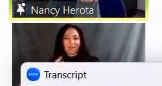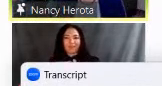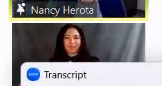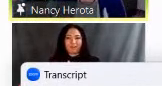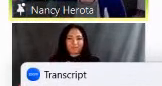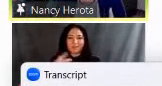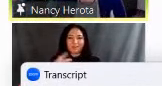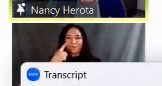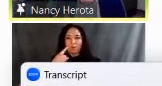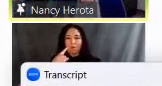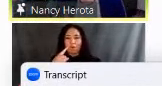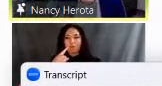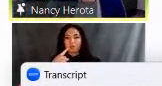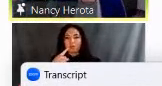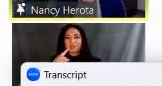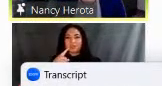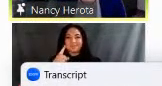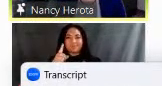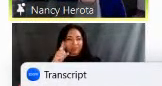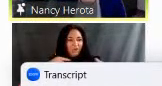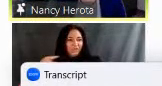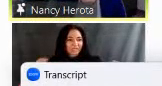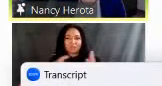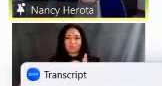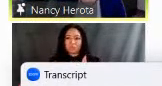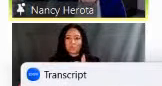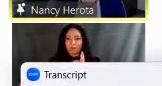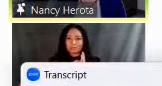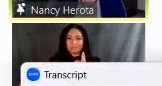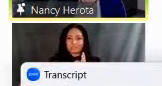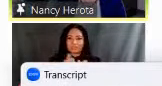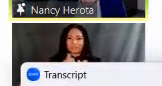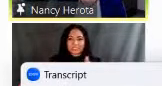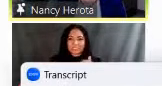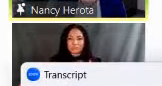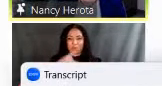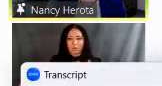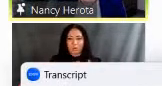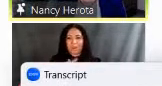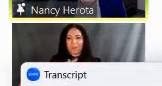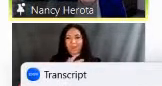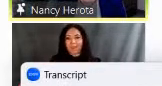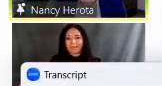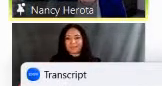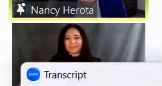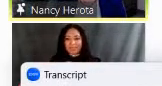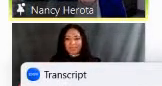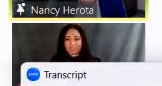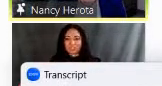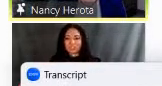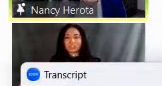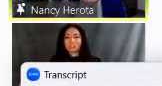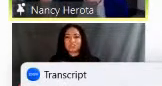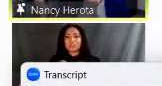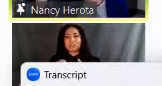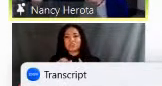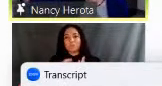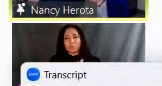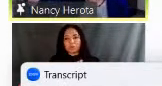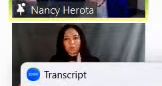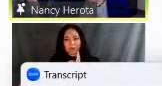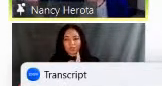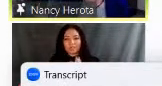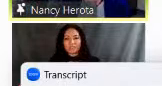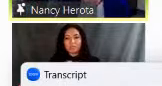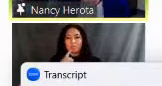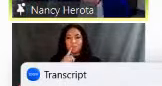the varying requirements of each program and the standards that are required would be to look